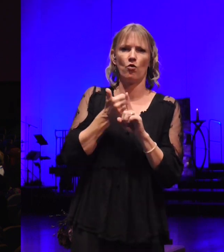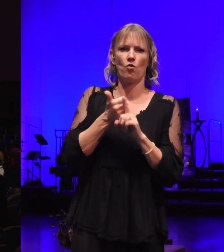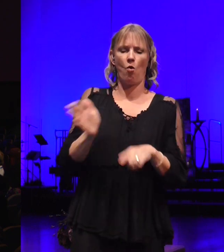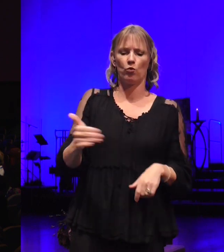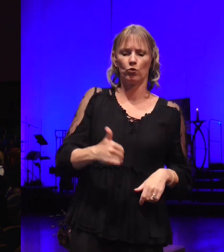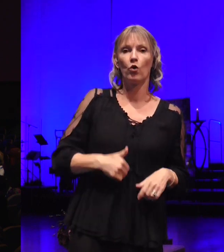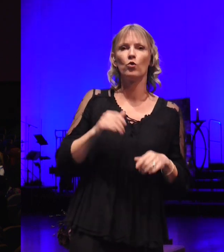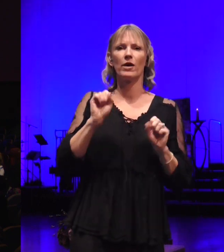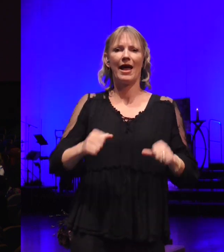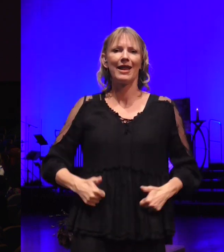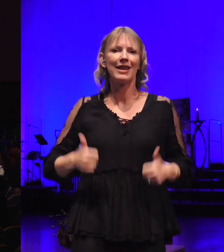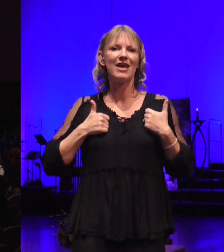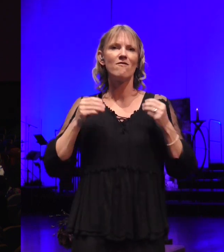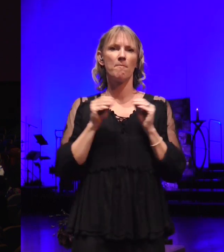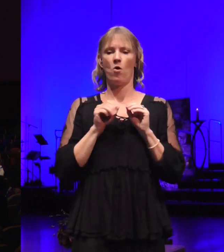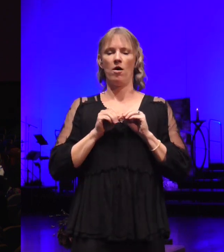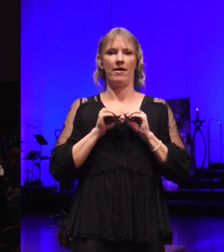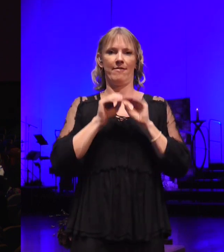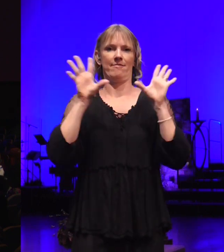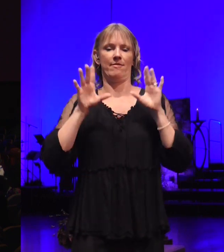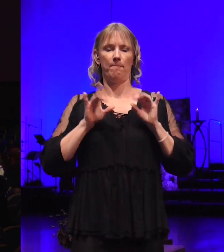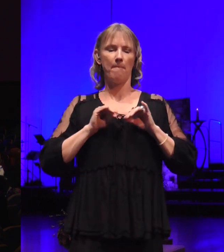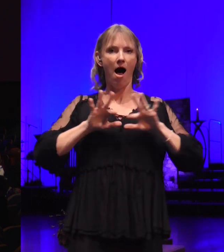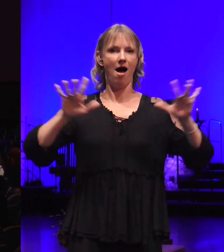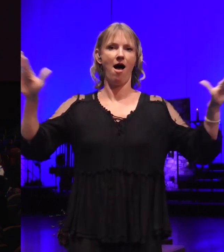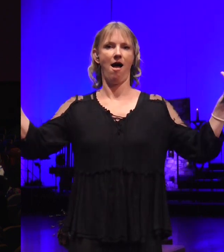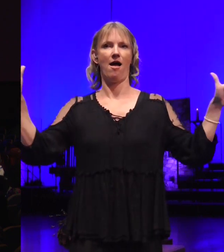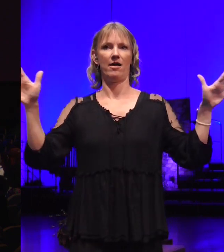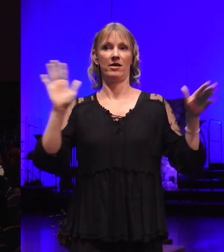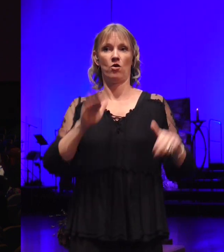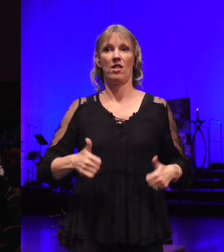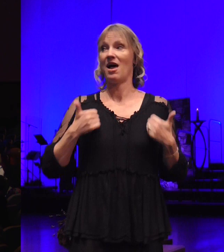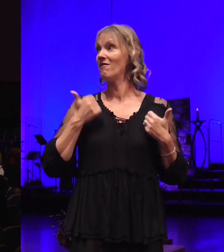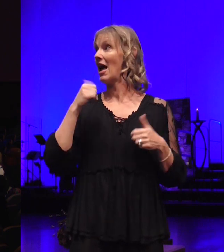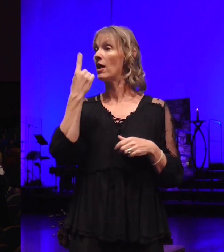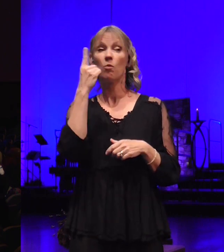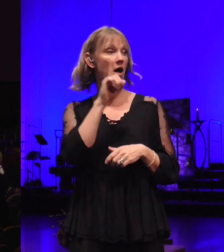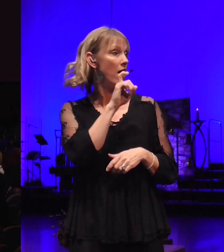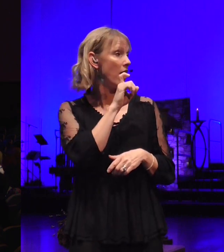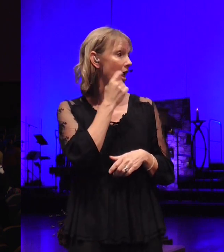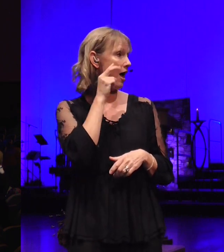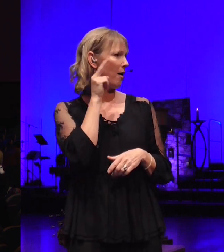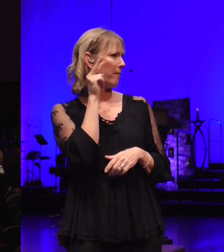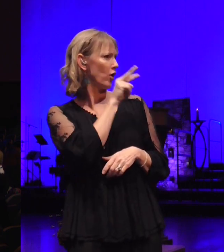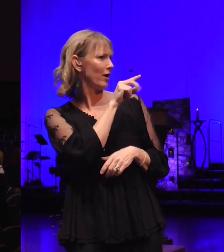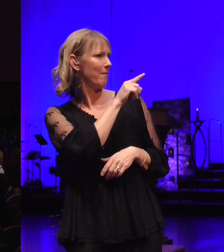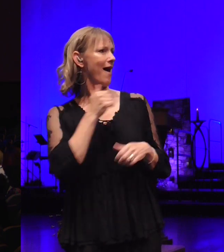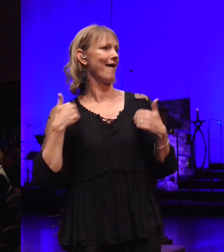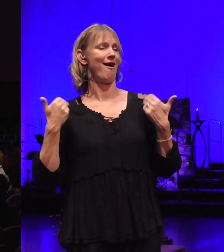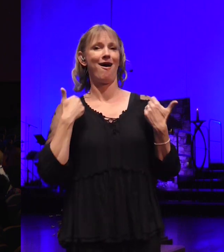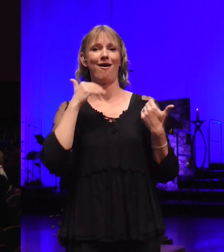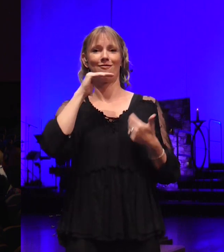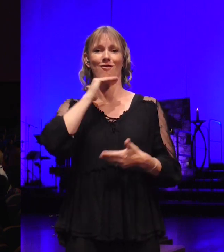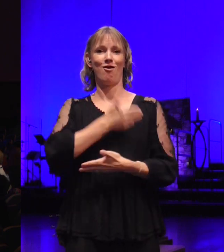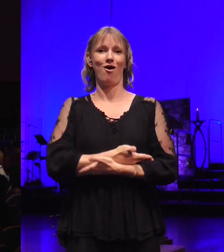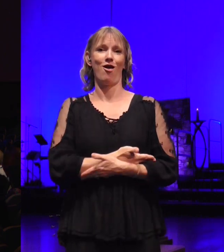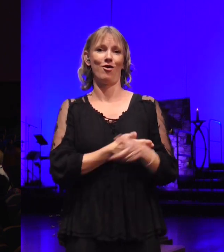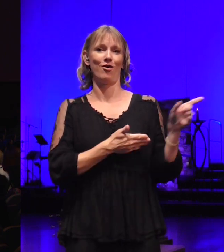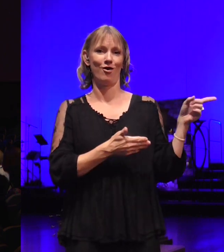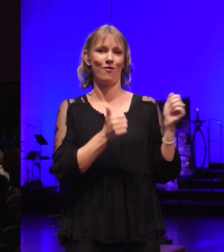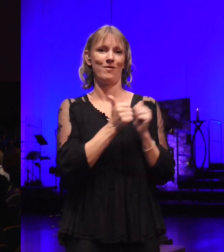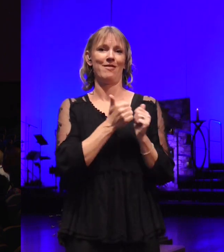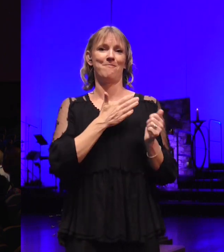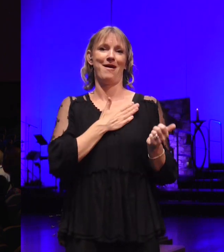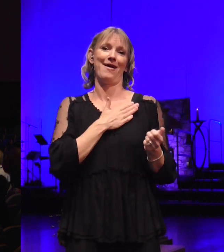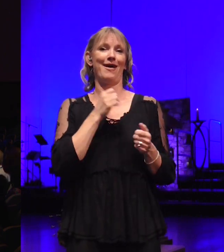vibrantly in your life? Anybody? I think of my little girl. She's right over there, being held by